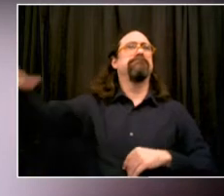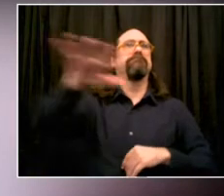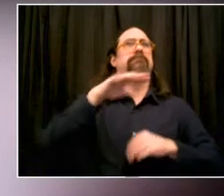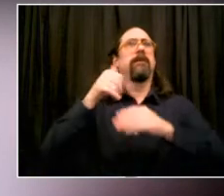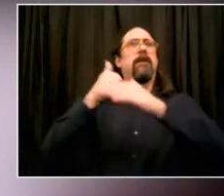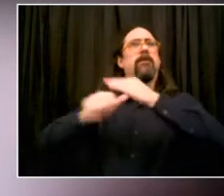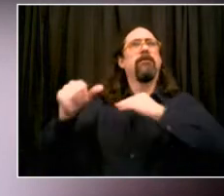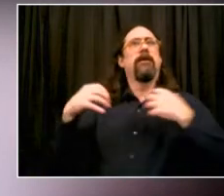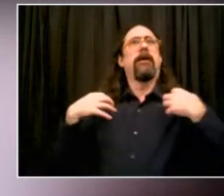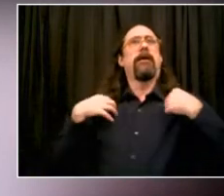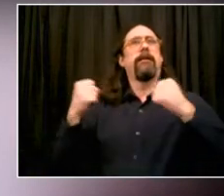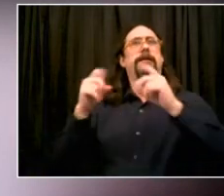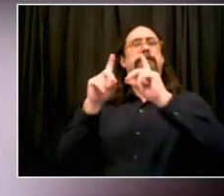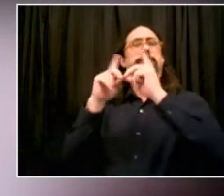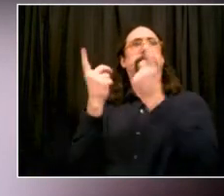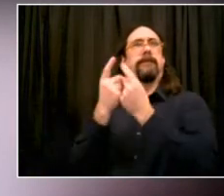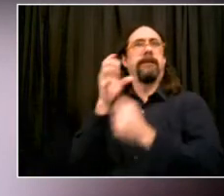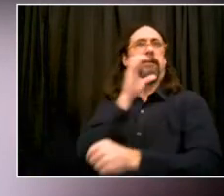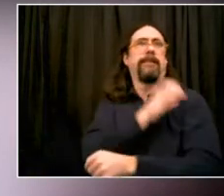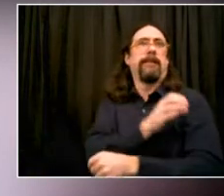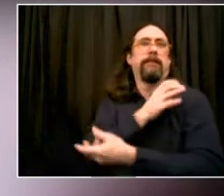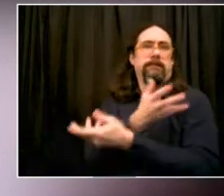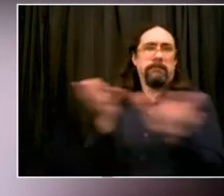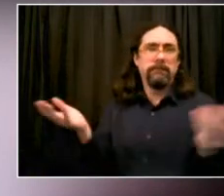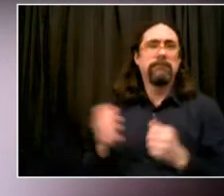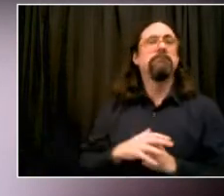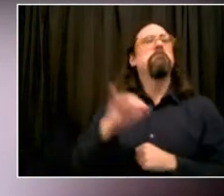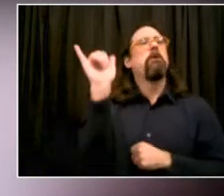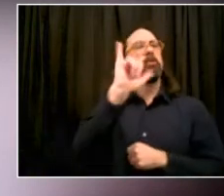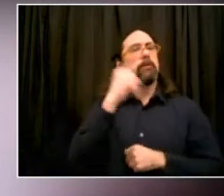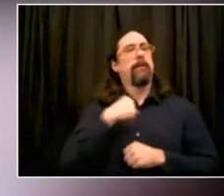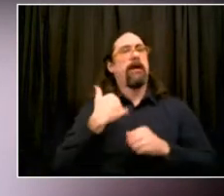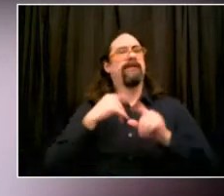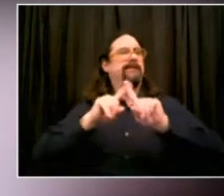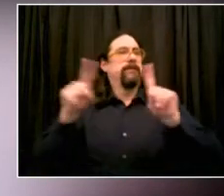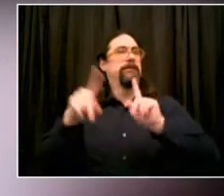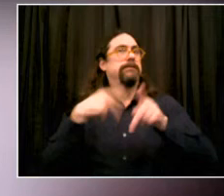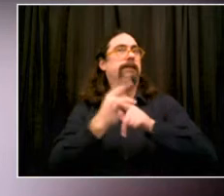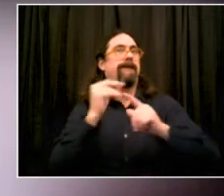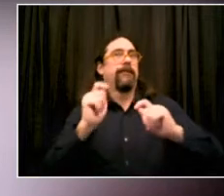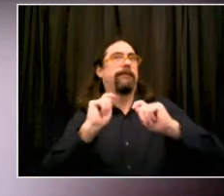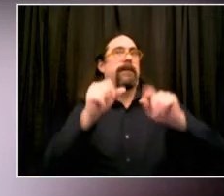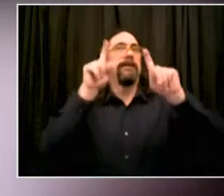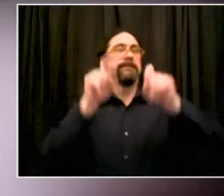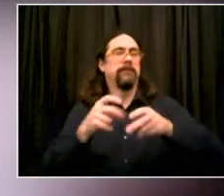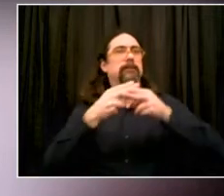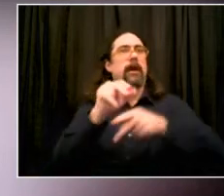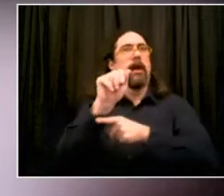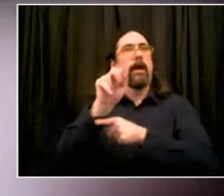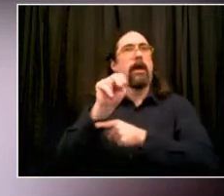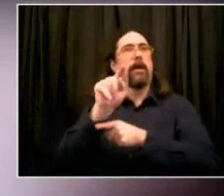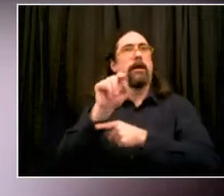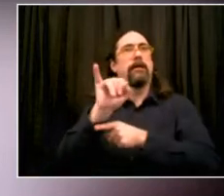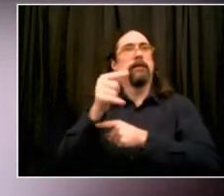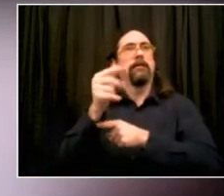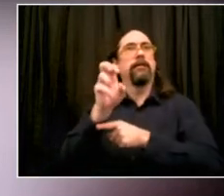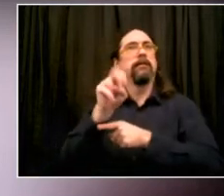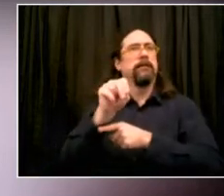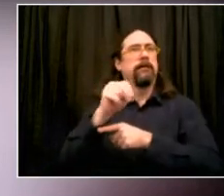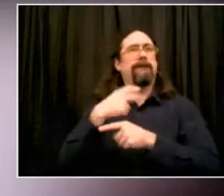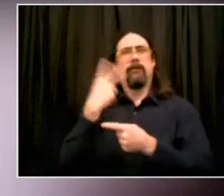coming weeks and months, as that technology continues to mature and improve, that there will be more and more rapid